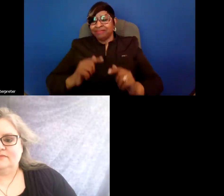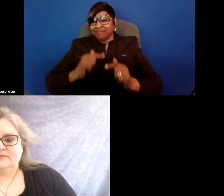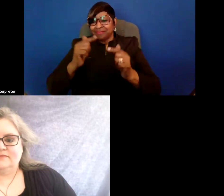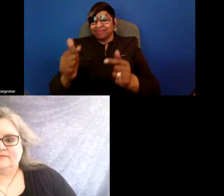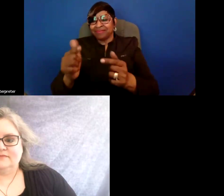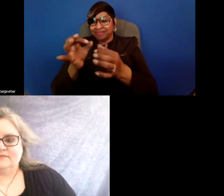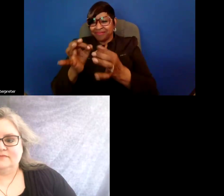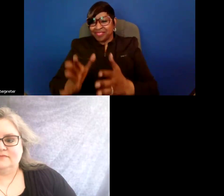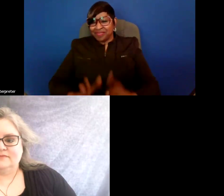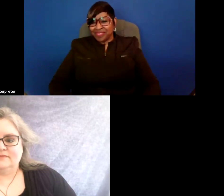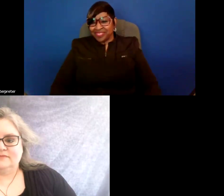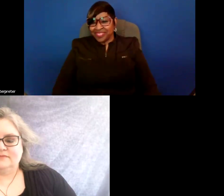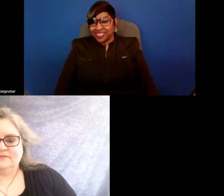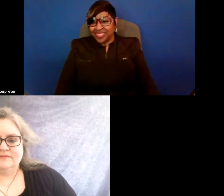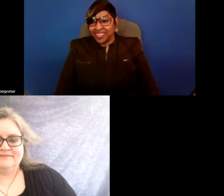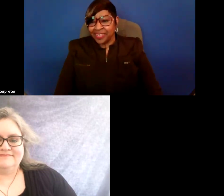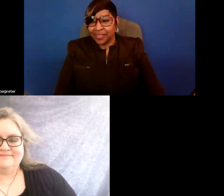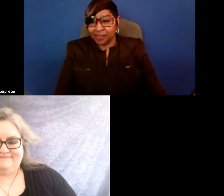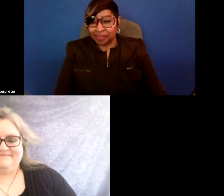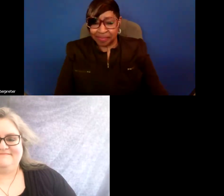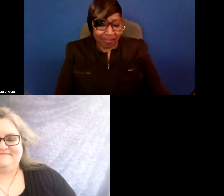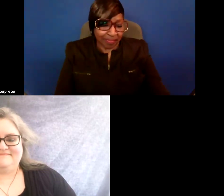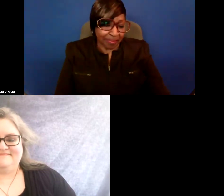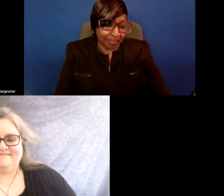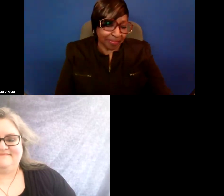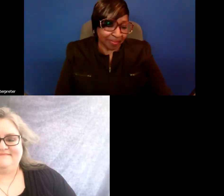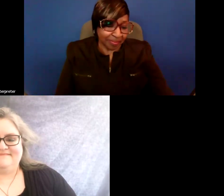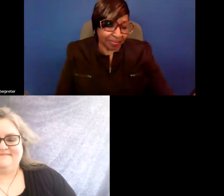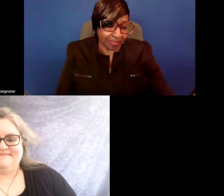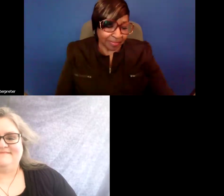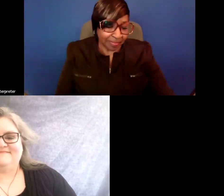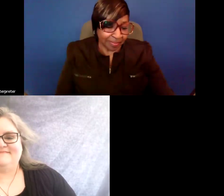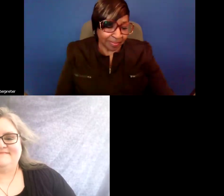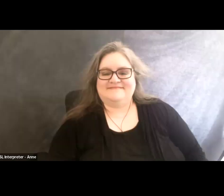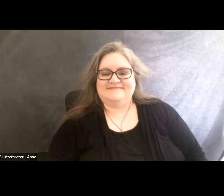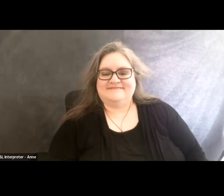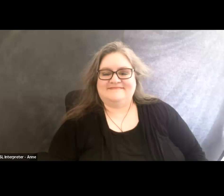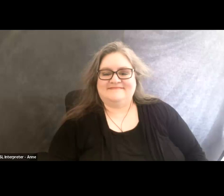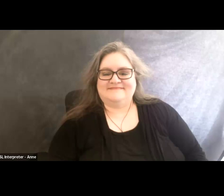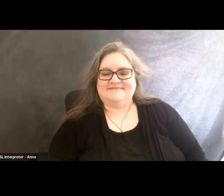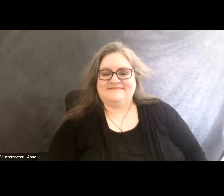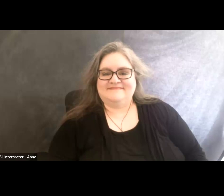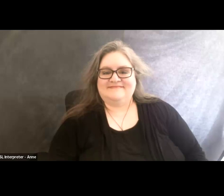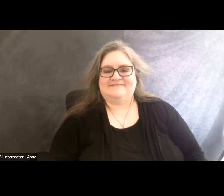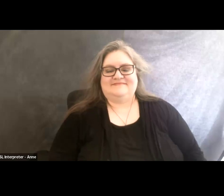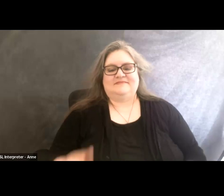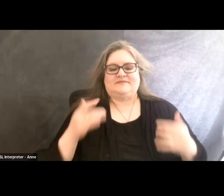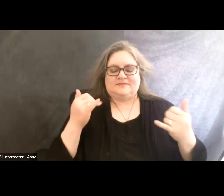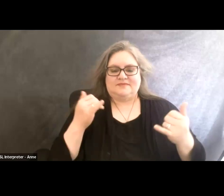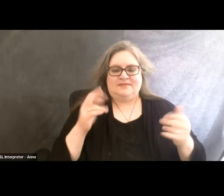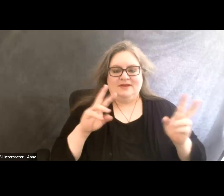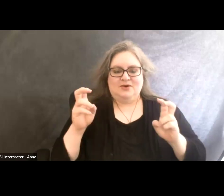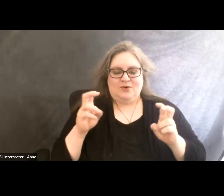want to say, this is a quote from Simon Sinek in his book, Start With Why.